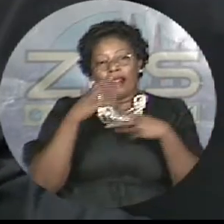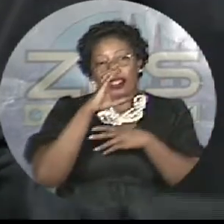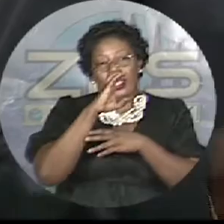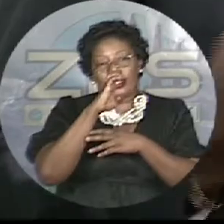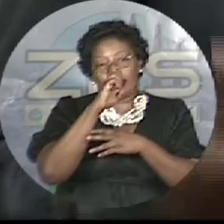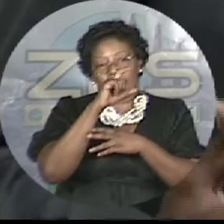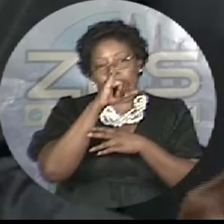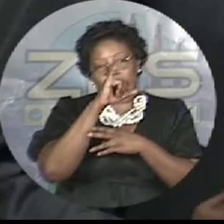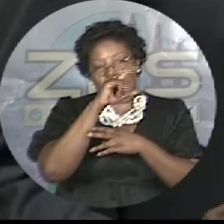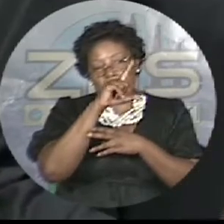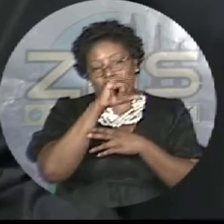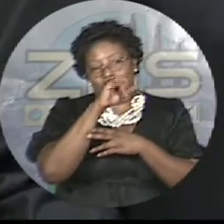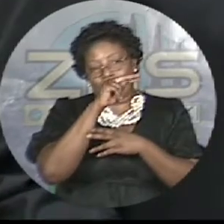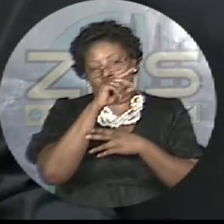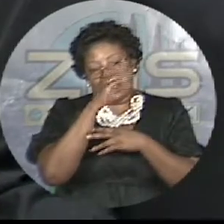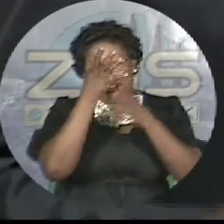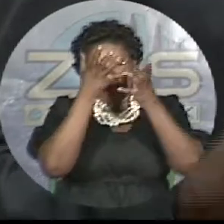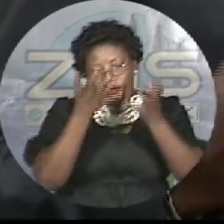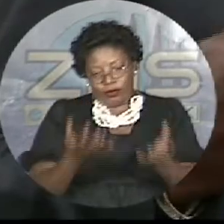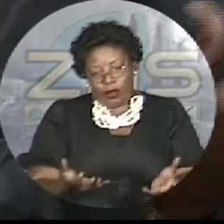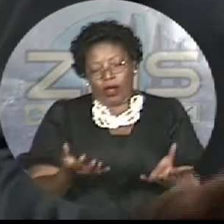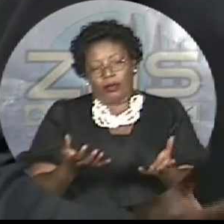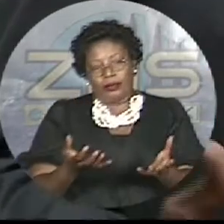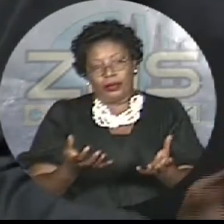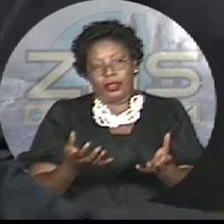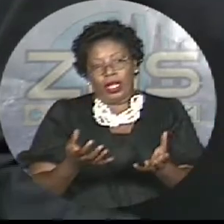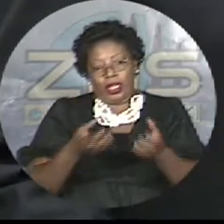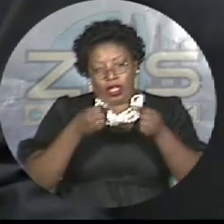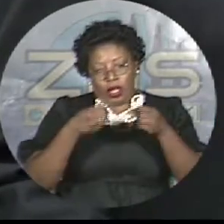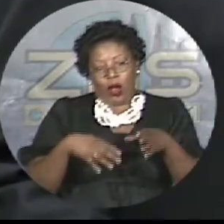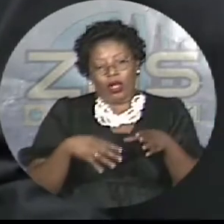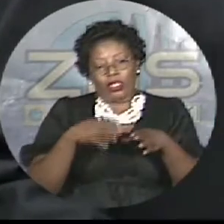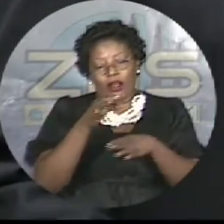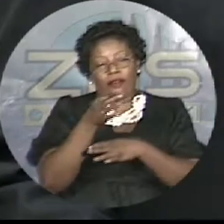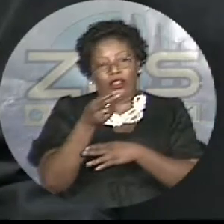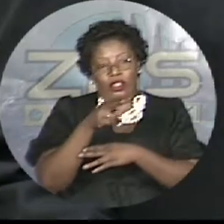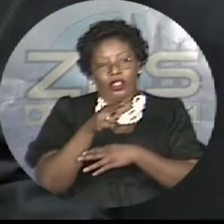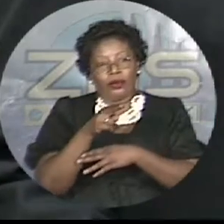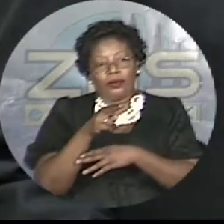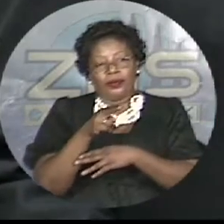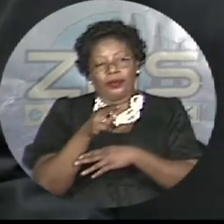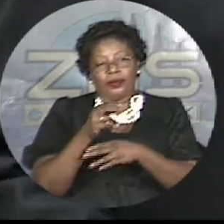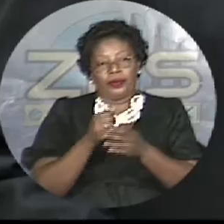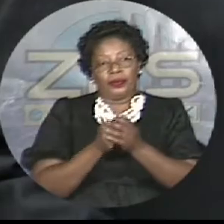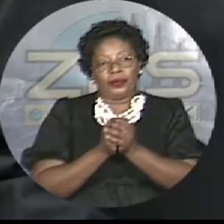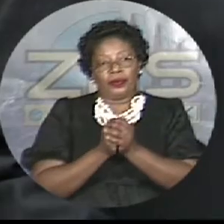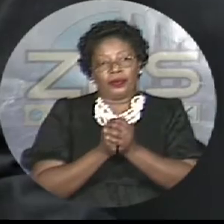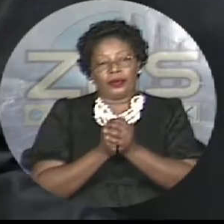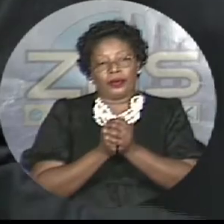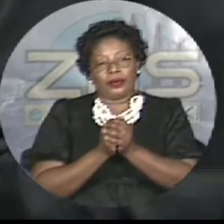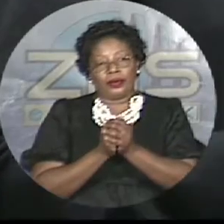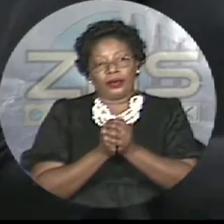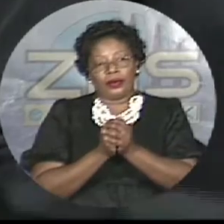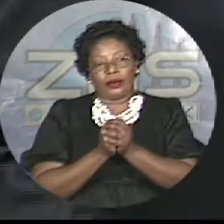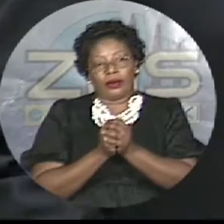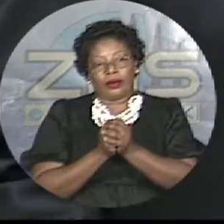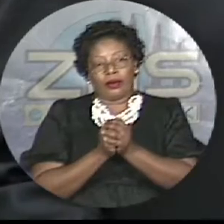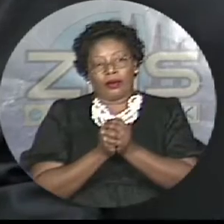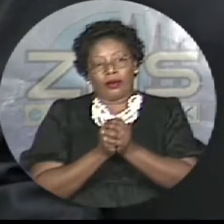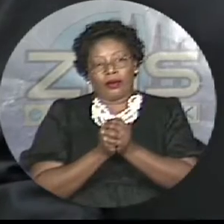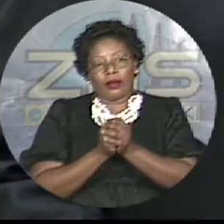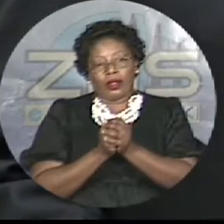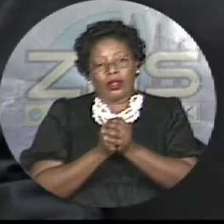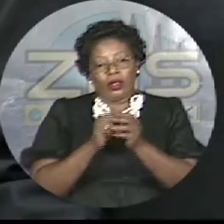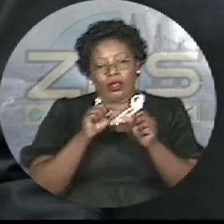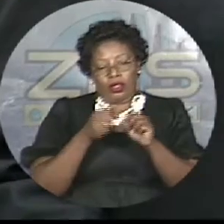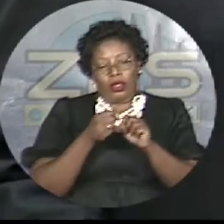And of course, after the ceilings collapse, they had the loss of their furniture and their furnishings. And so the ice and water shield will